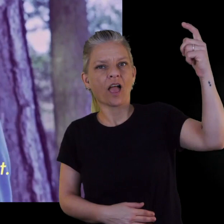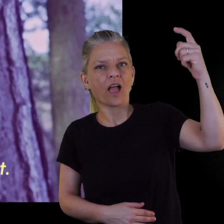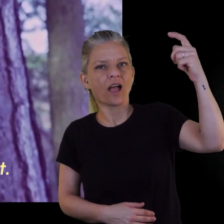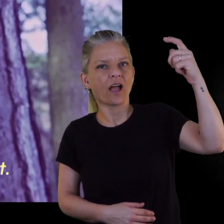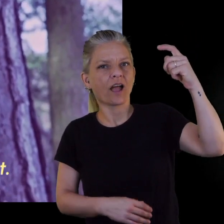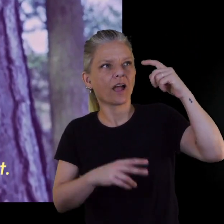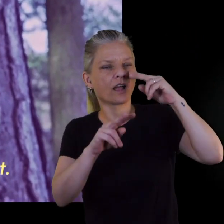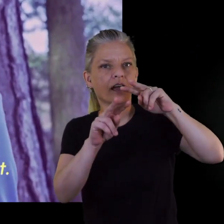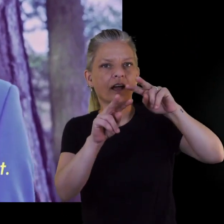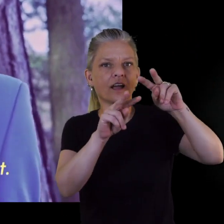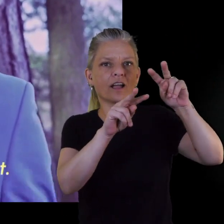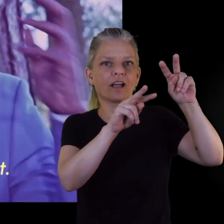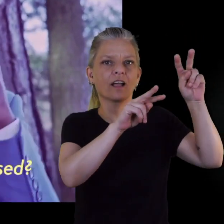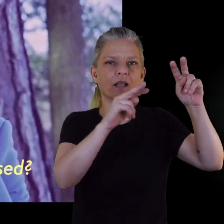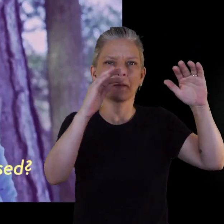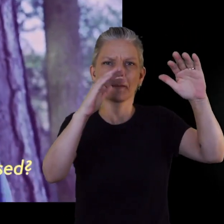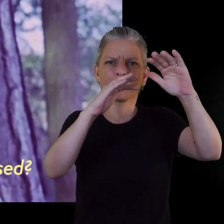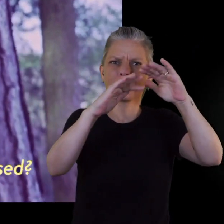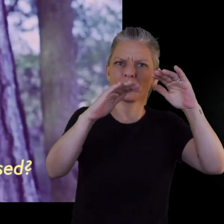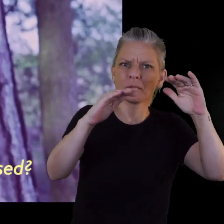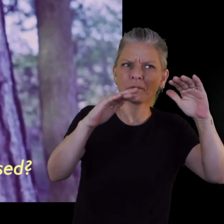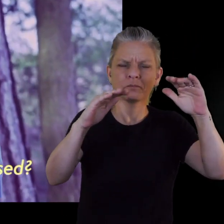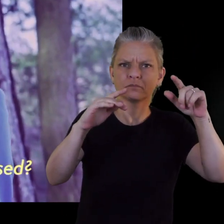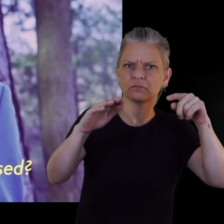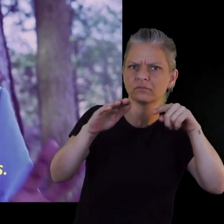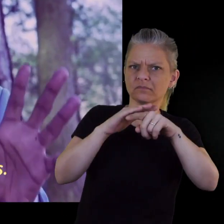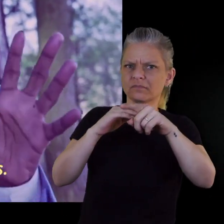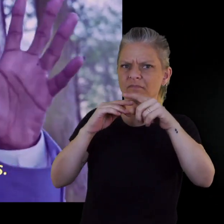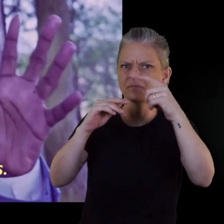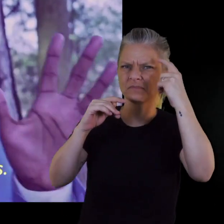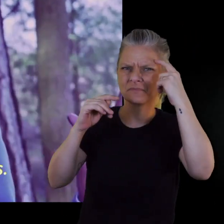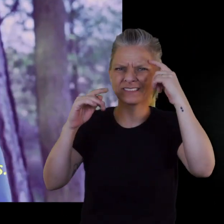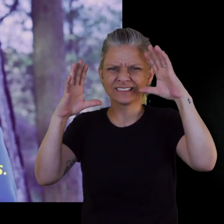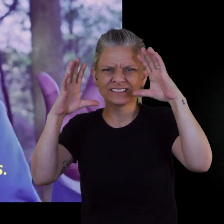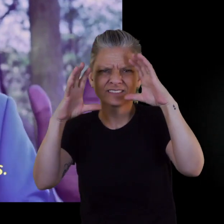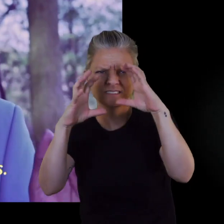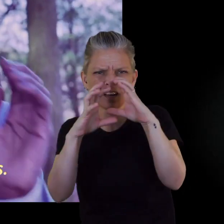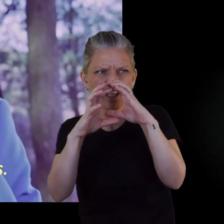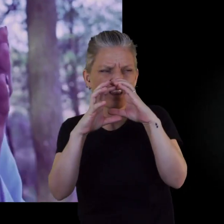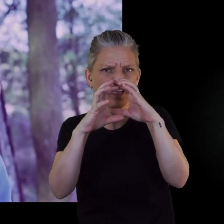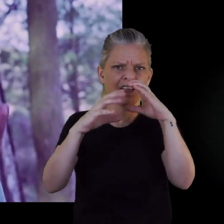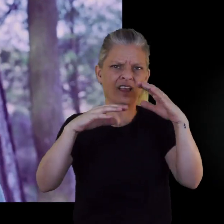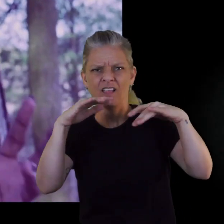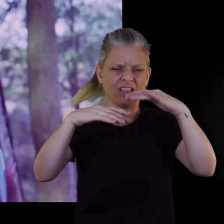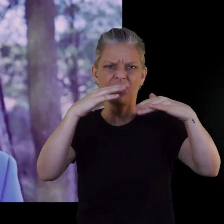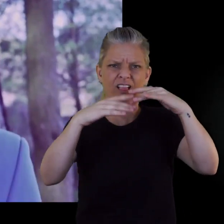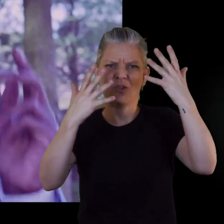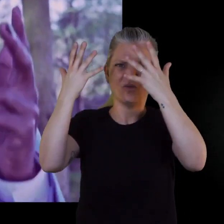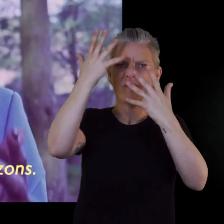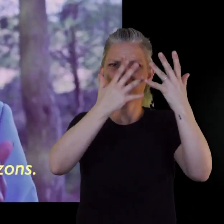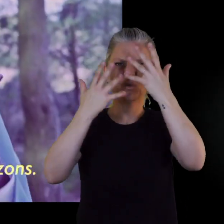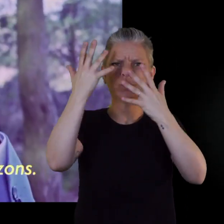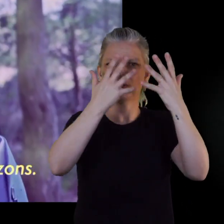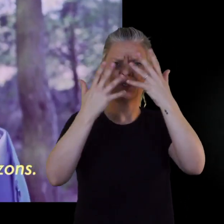The sunlight tracks acolytes of stunned sight. Why are glimpses of delicate minutes suppressed? We exist as meandering metal and darkness, falling flocks over the